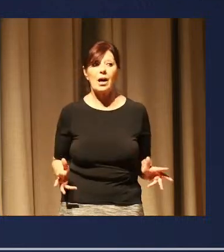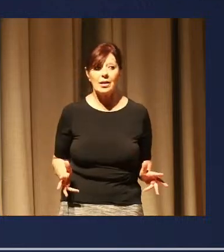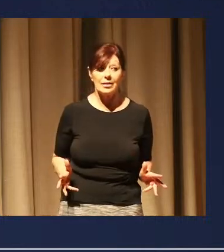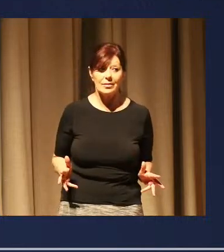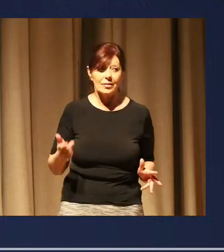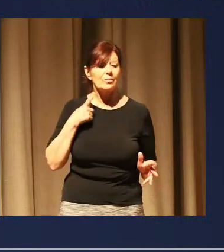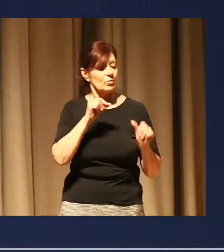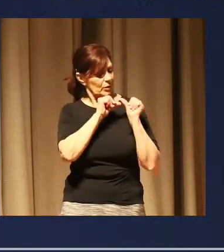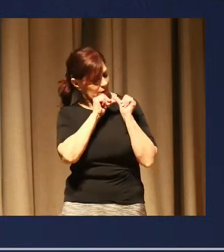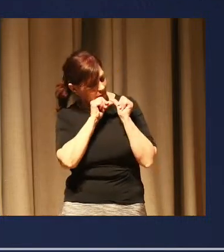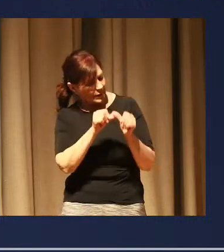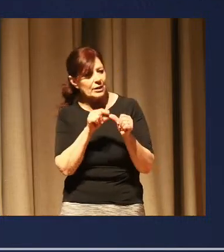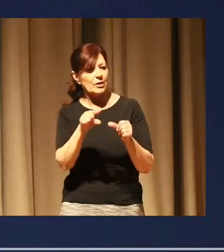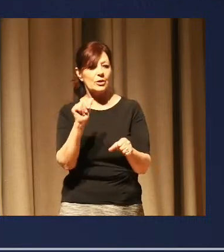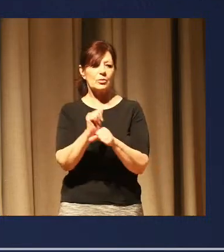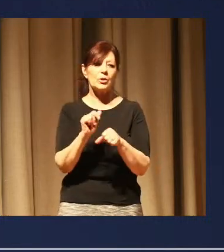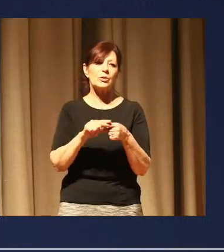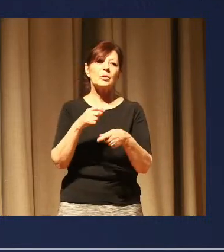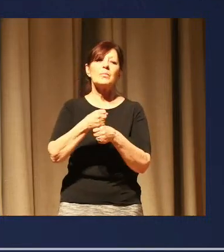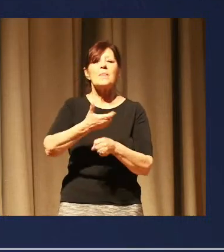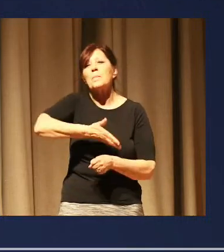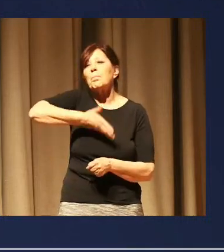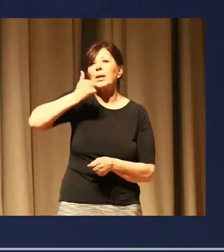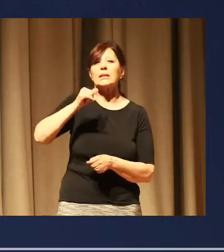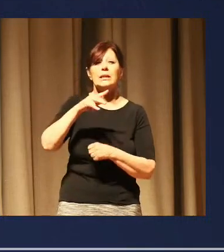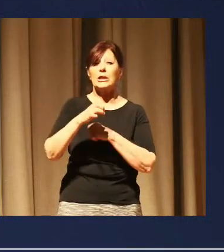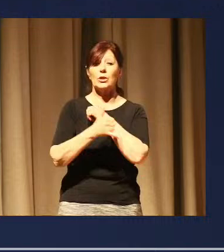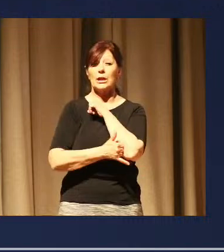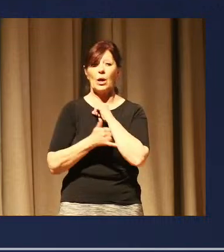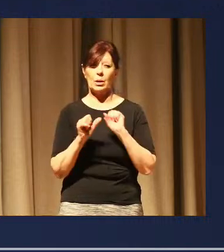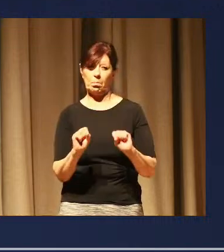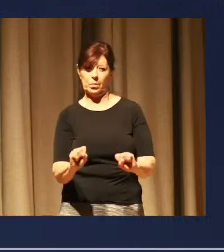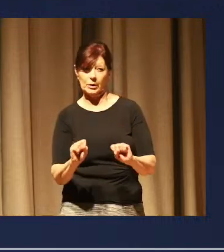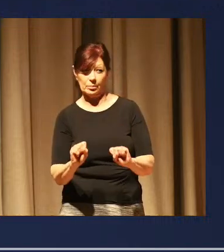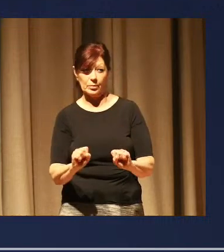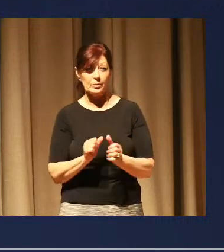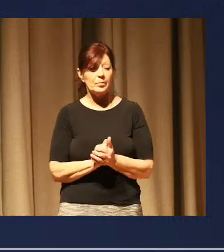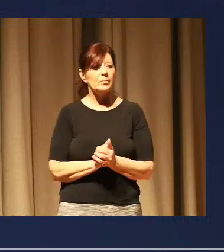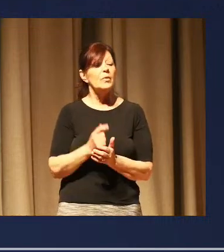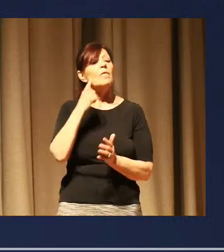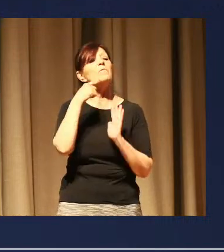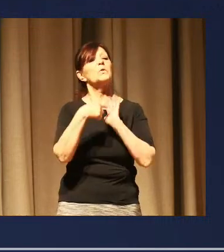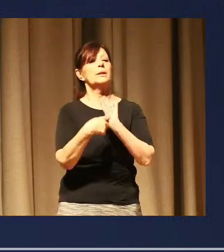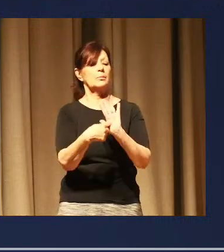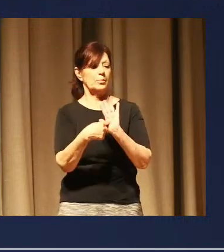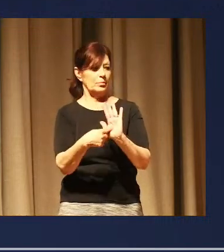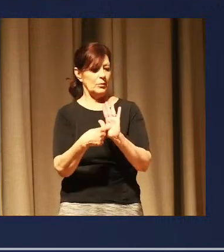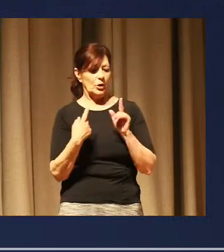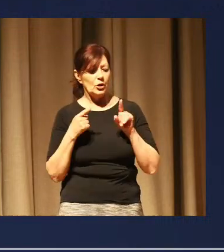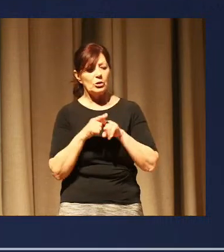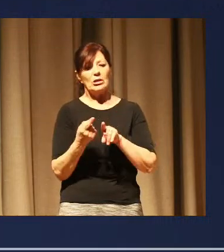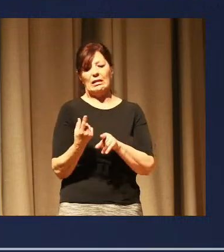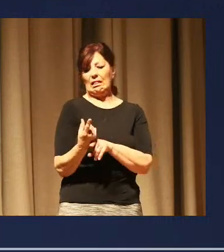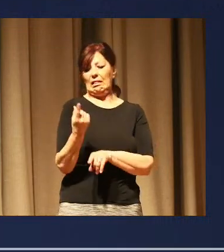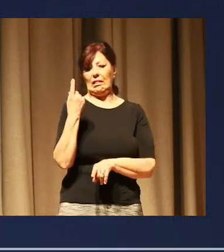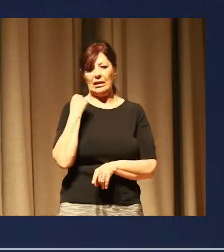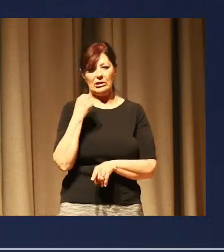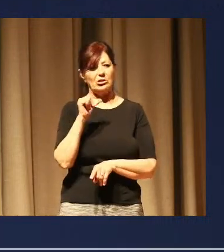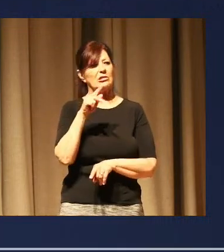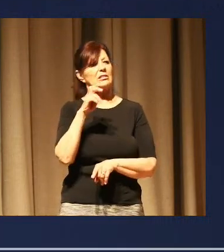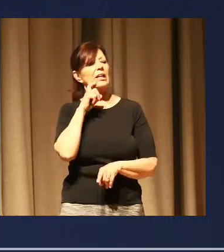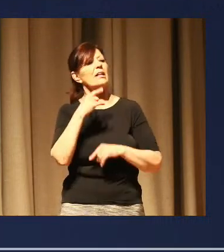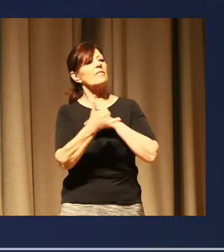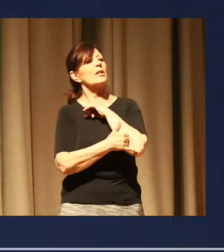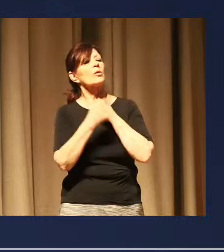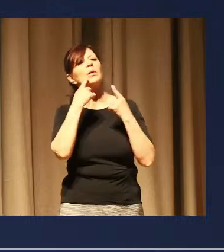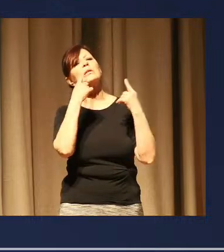We will continue this vital work to create the best Erie County possible. For example, during last year's State of the County, we